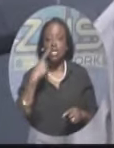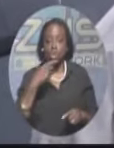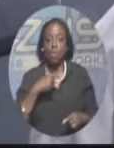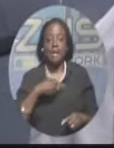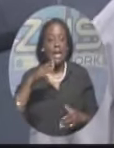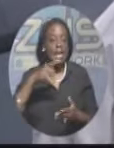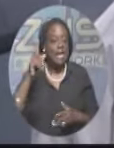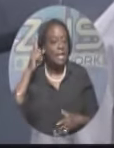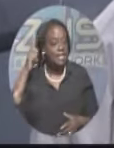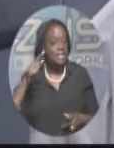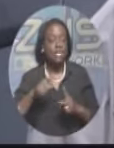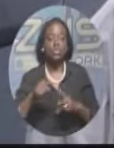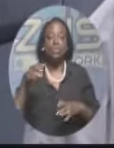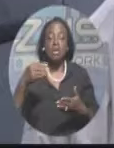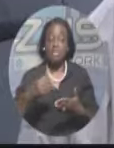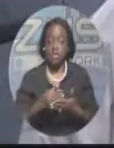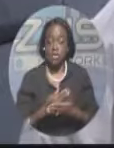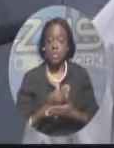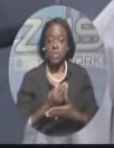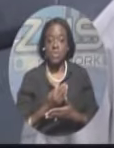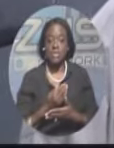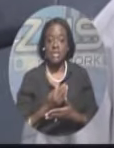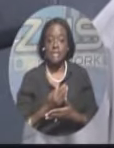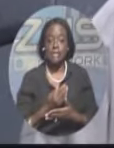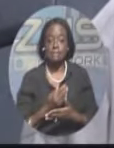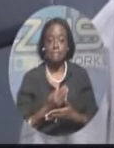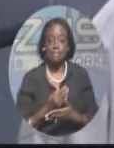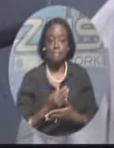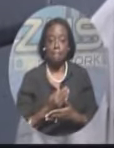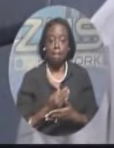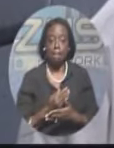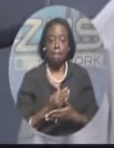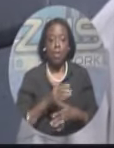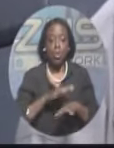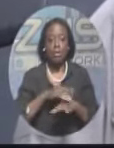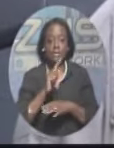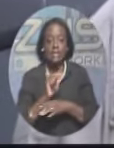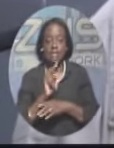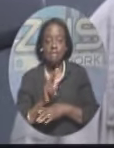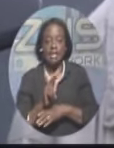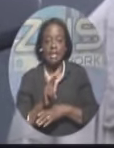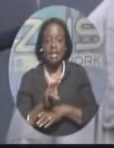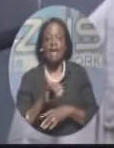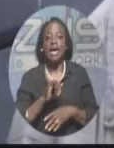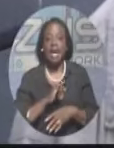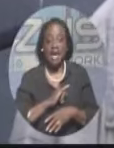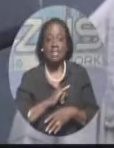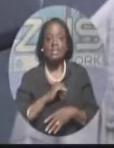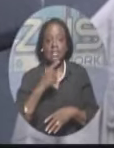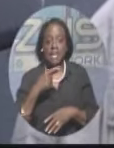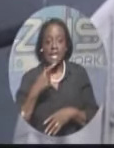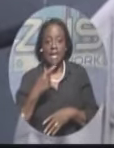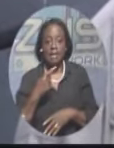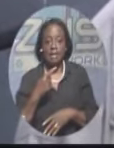to the newscasts, ZNS and other news media, I convinced that you cannot